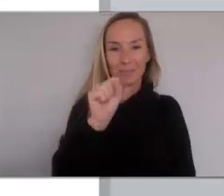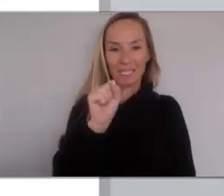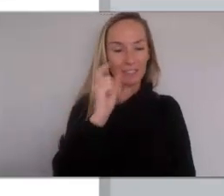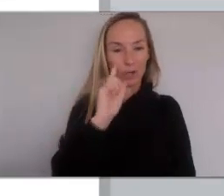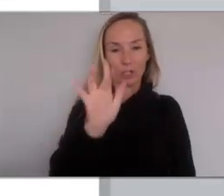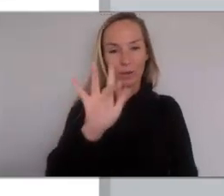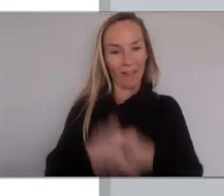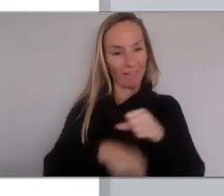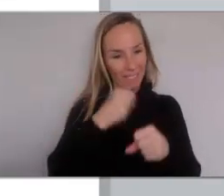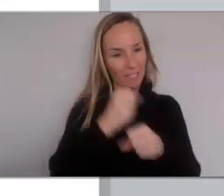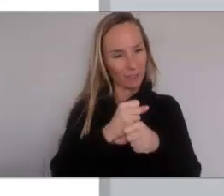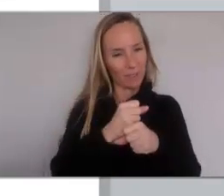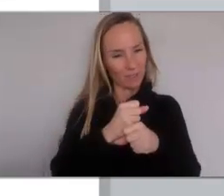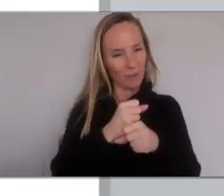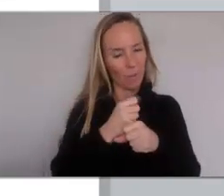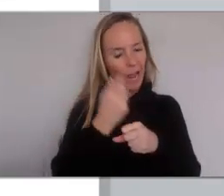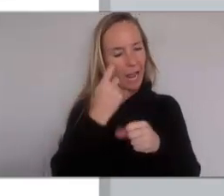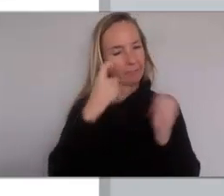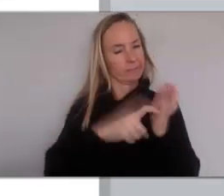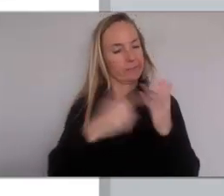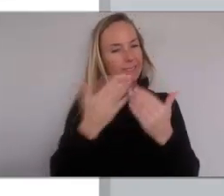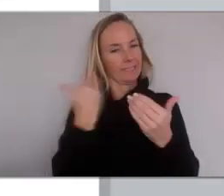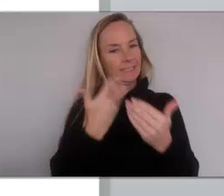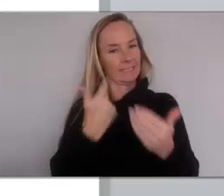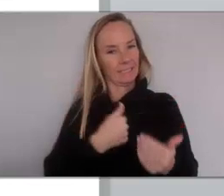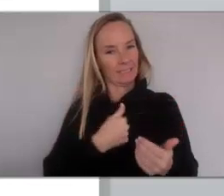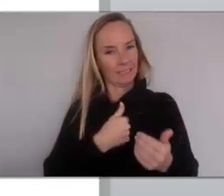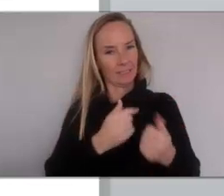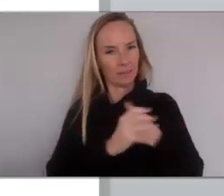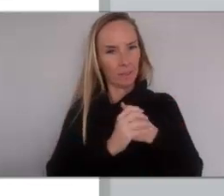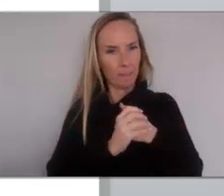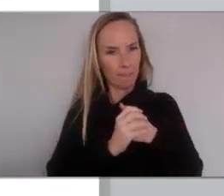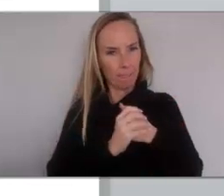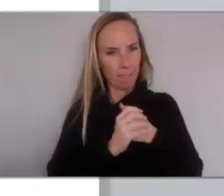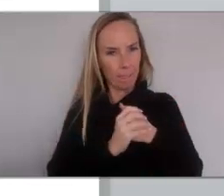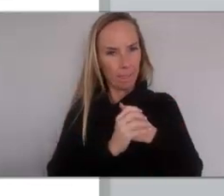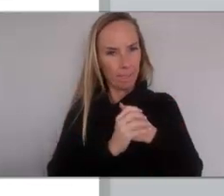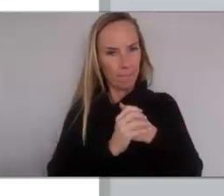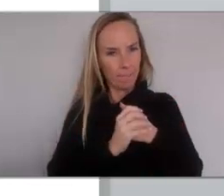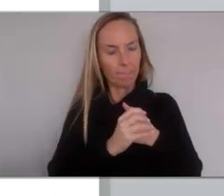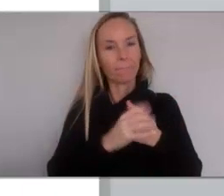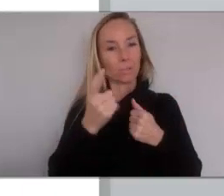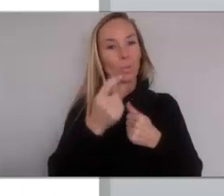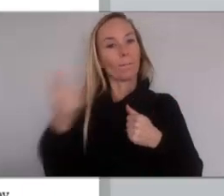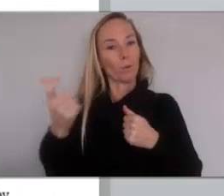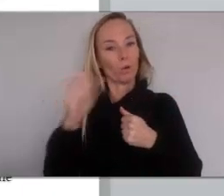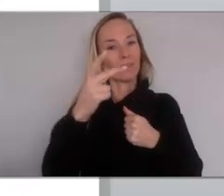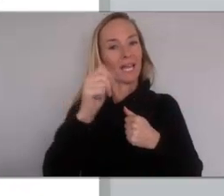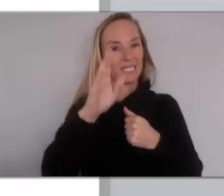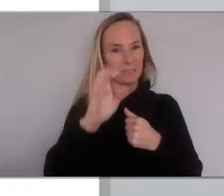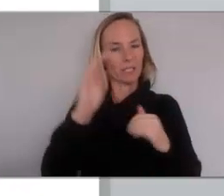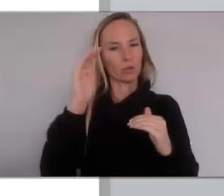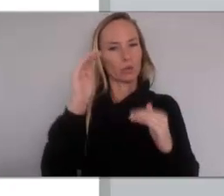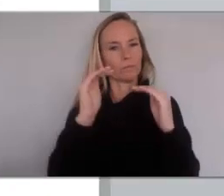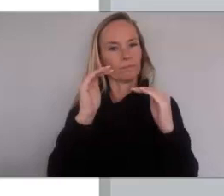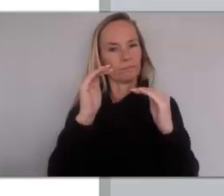25 years, so I just have an eye for it. So go again and remove the space, and there it closed the